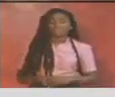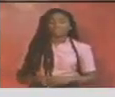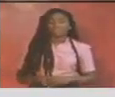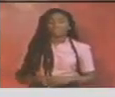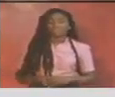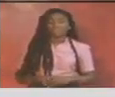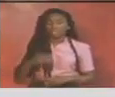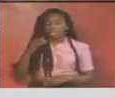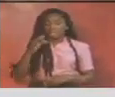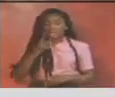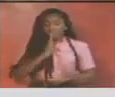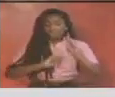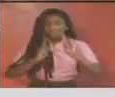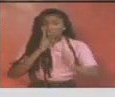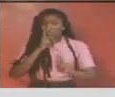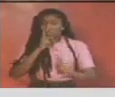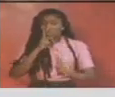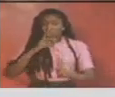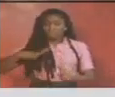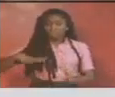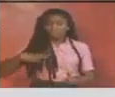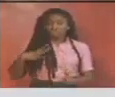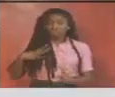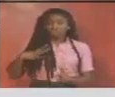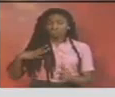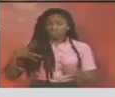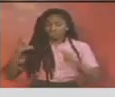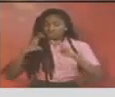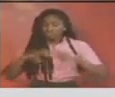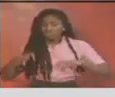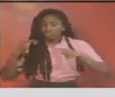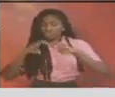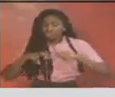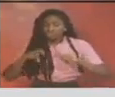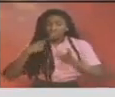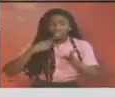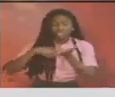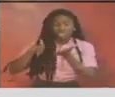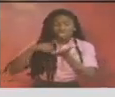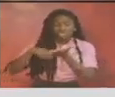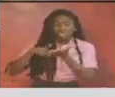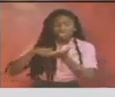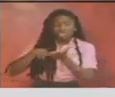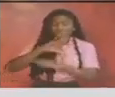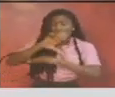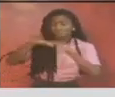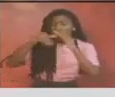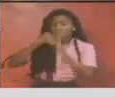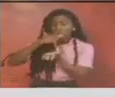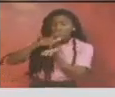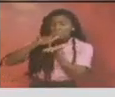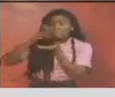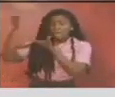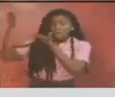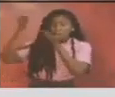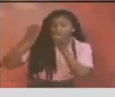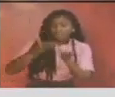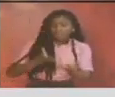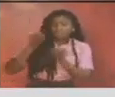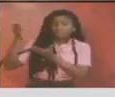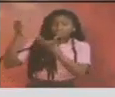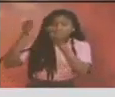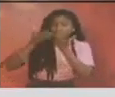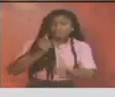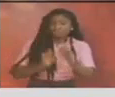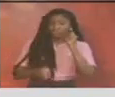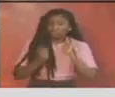would be the unit that receives applications. However, for the WHO emergency use listing of COVID-19